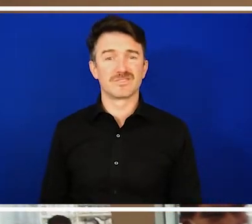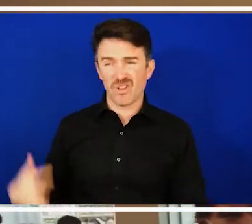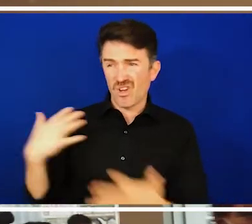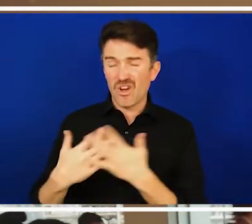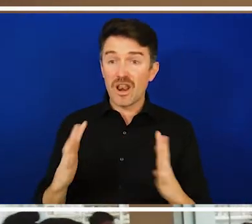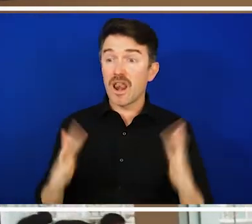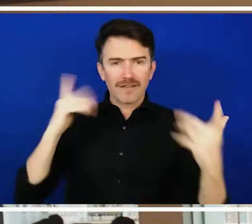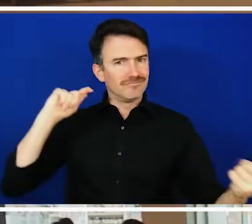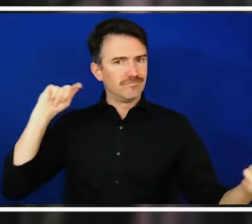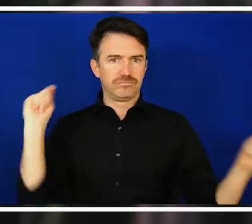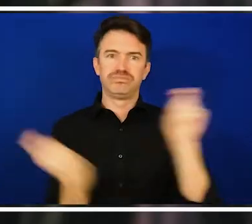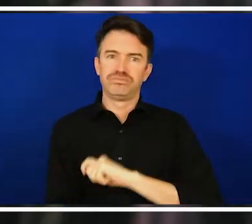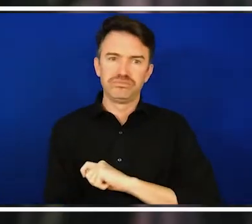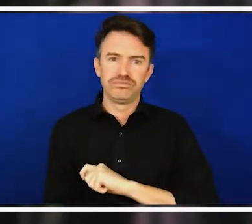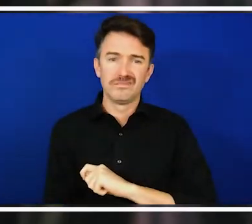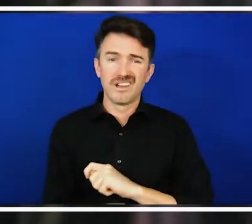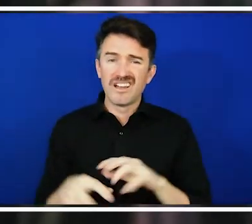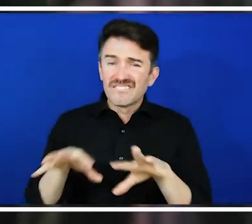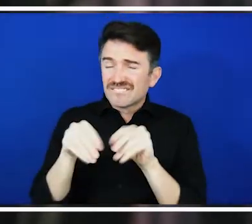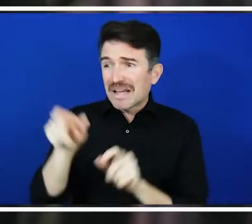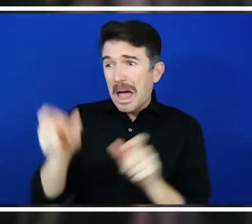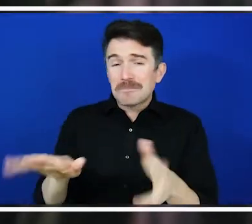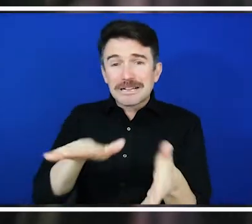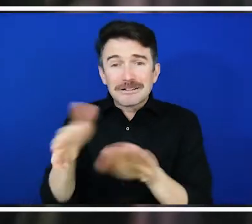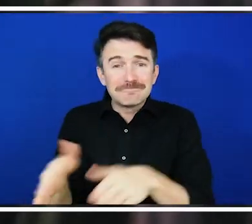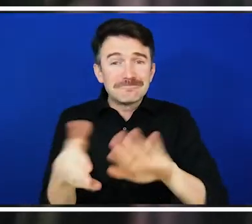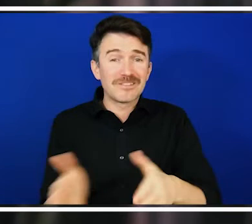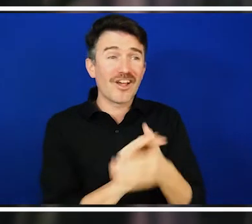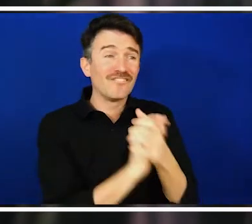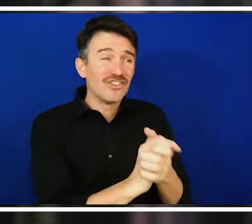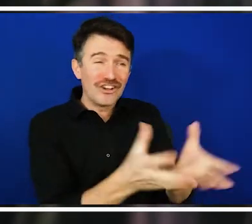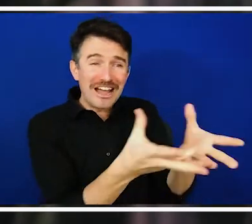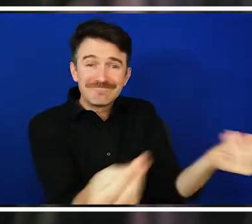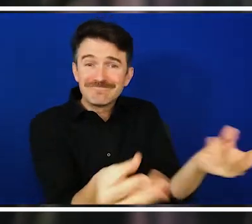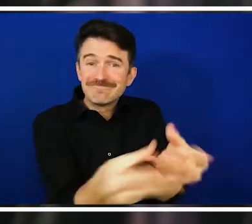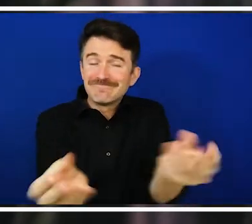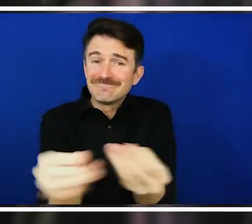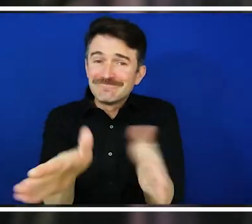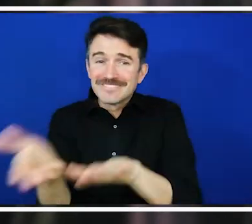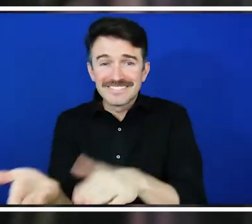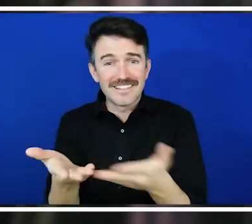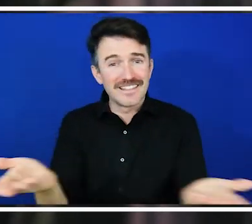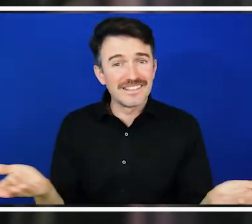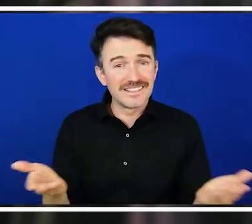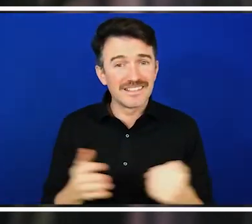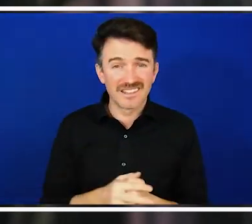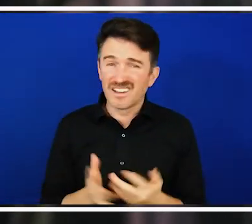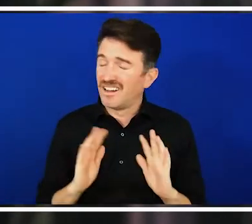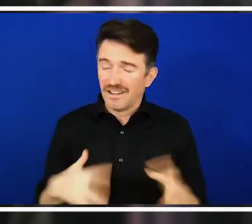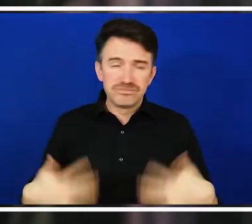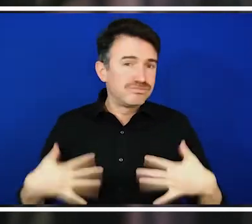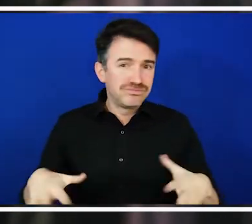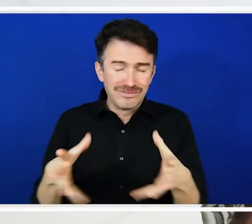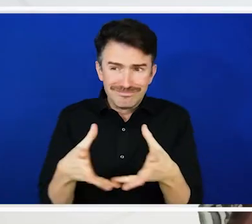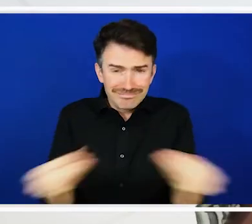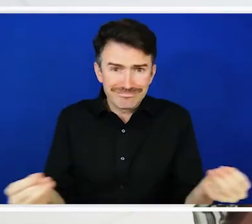A lot has changed in our lives. We've lost family members, we've lost friends. We've lost